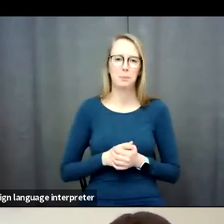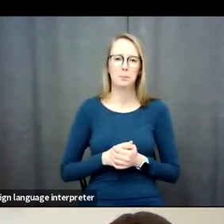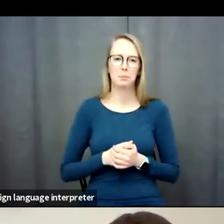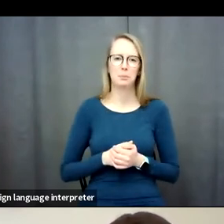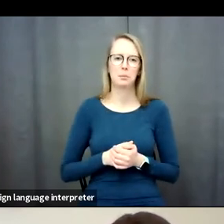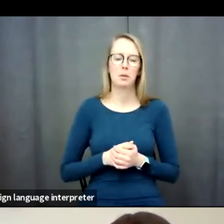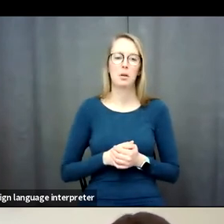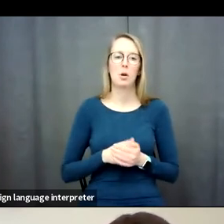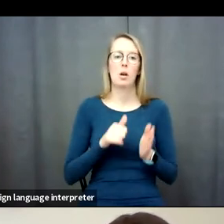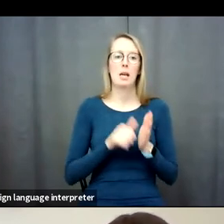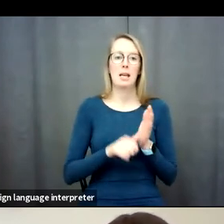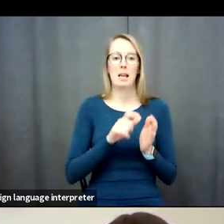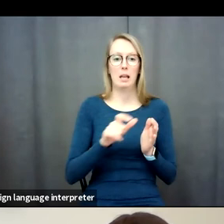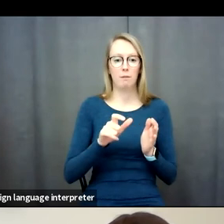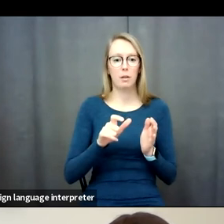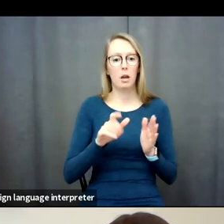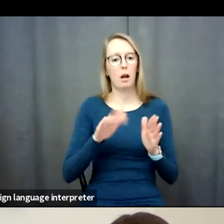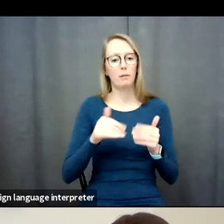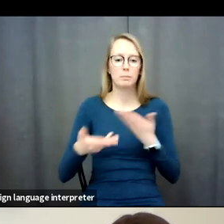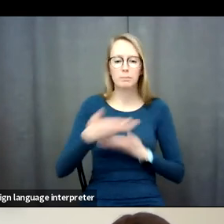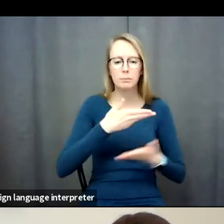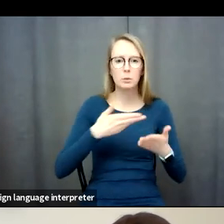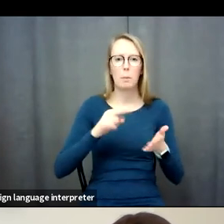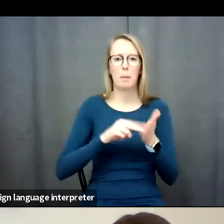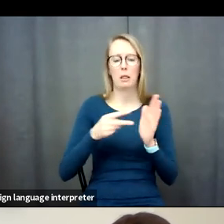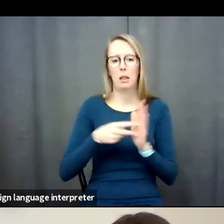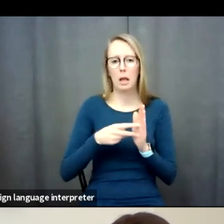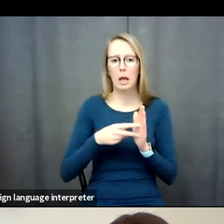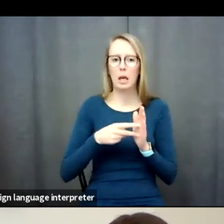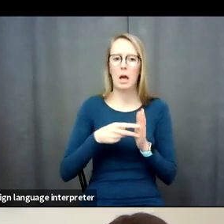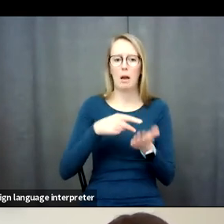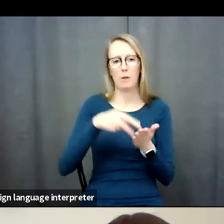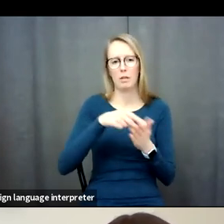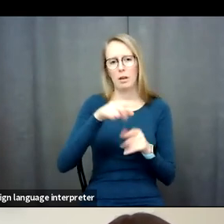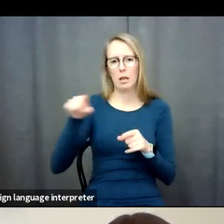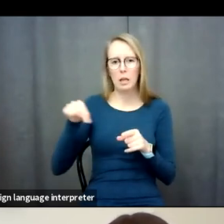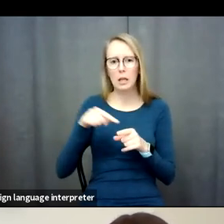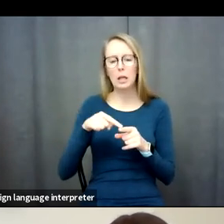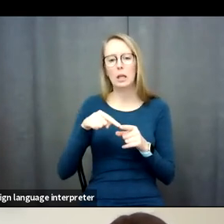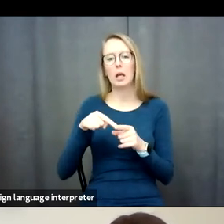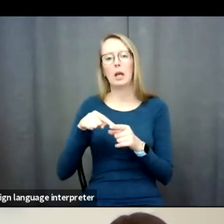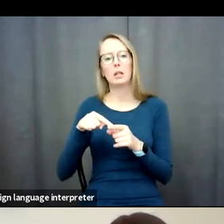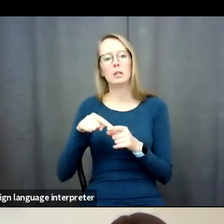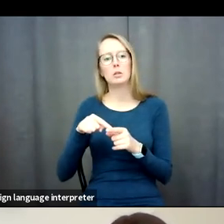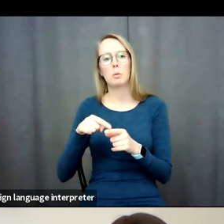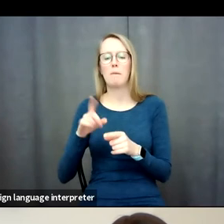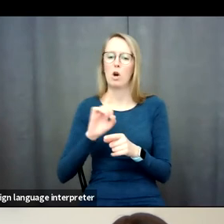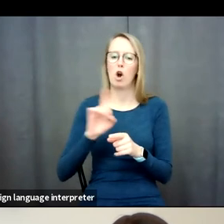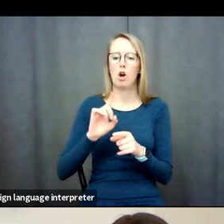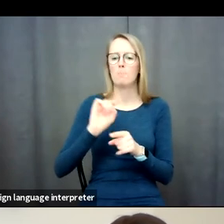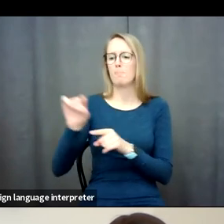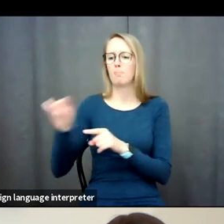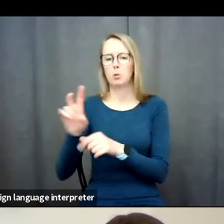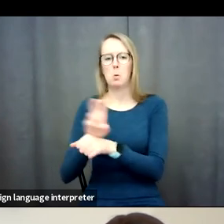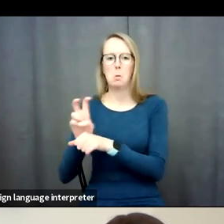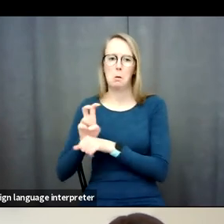The students co-planned the walk to include important places for safety. We stopped